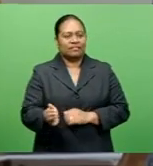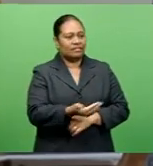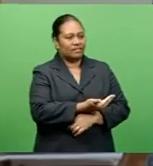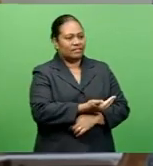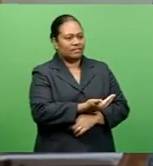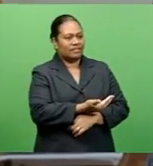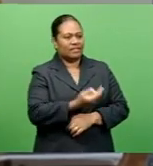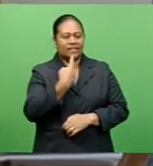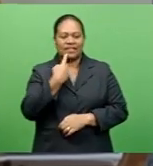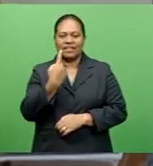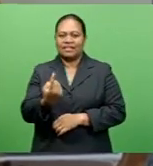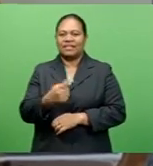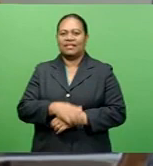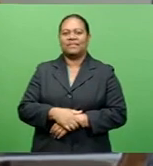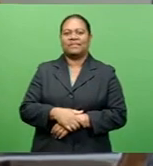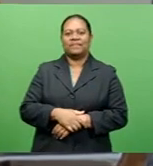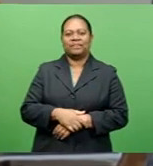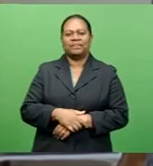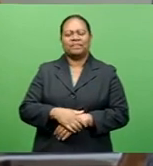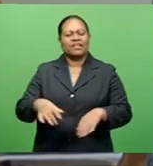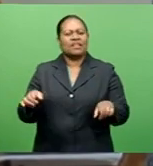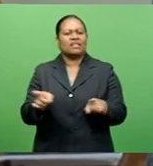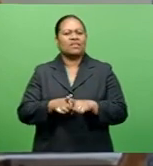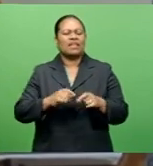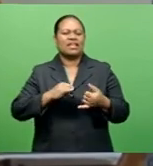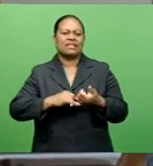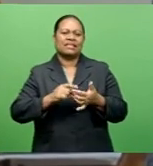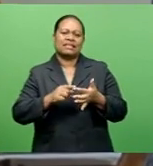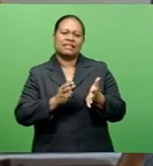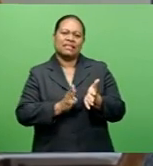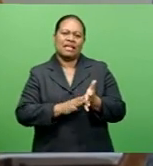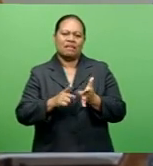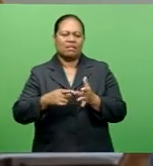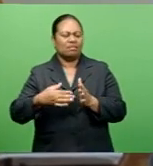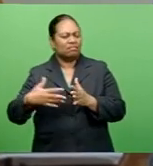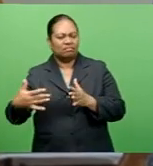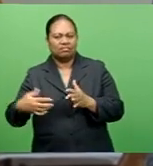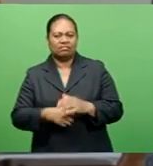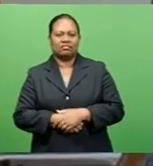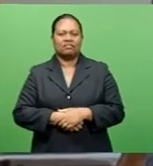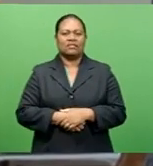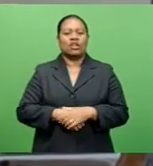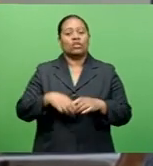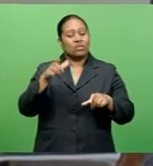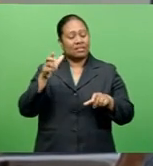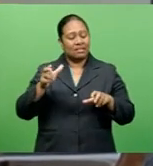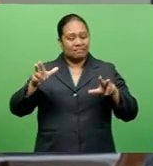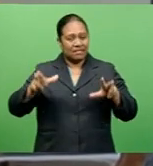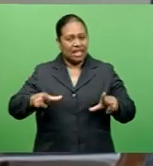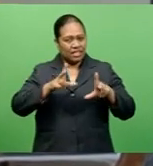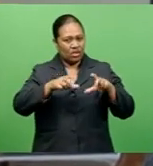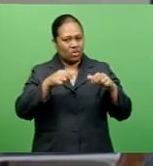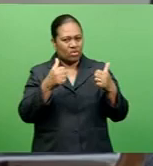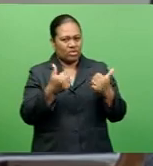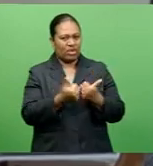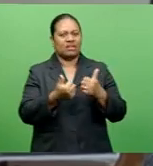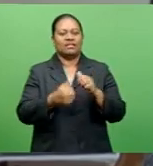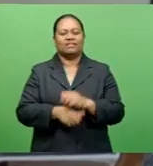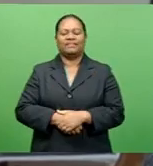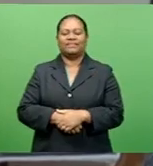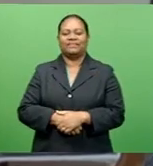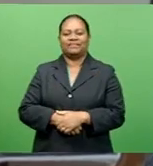playing as a semi-pro and for signing a contract, then of course they'll need to go through